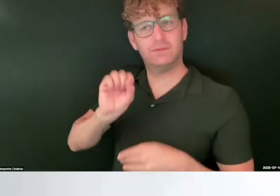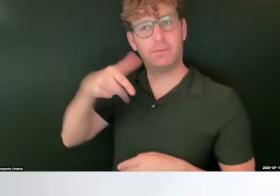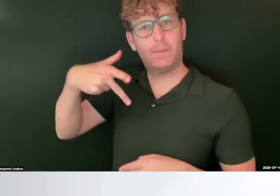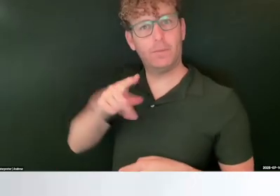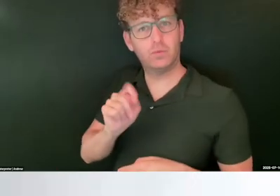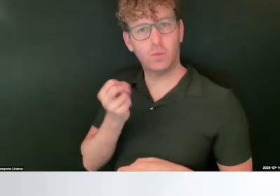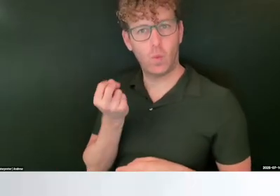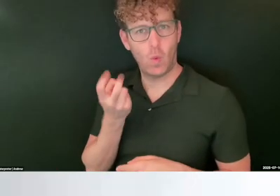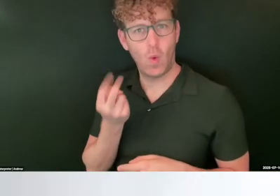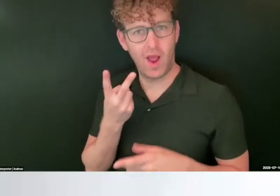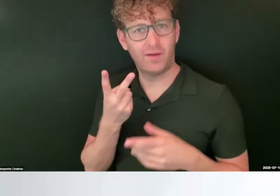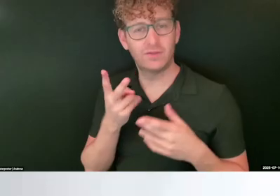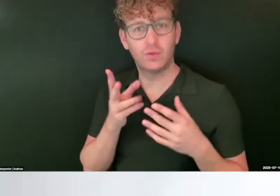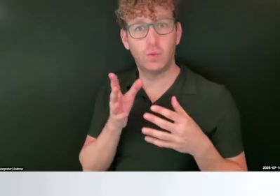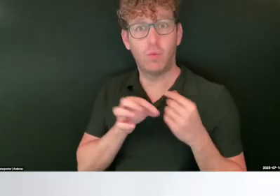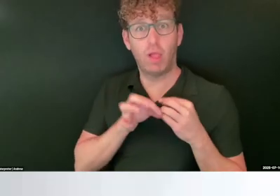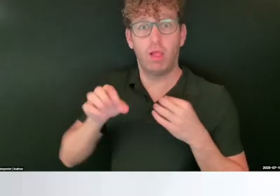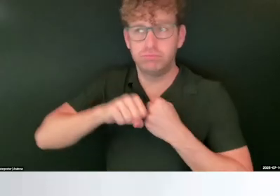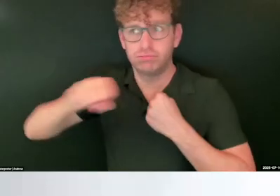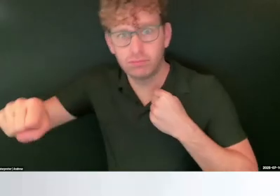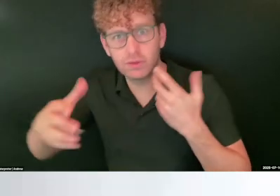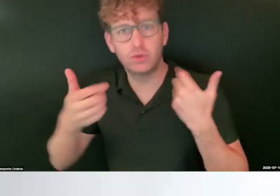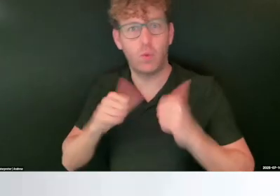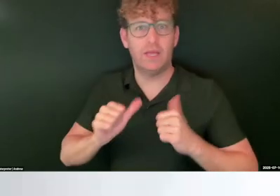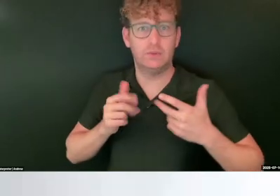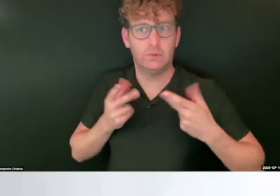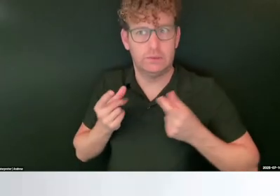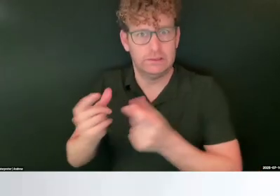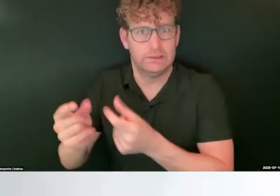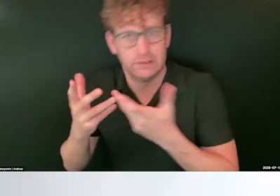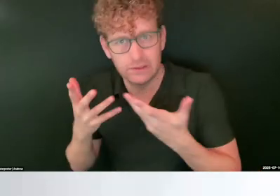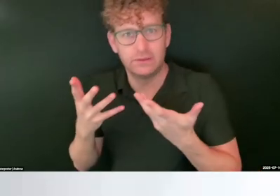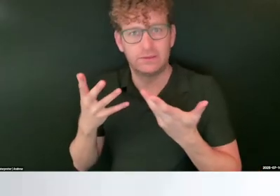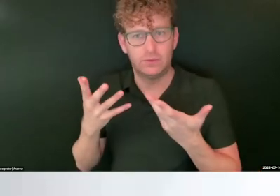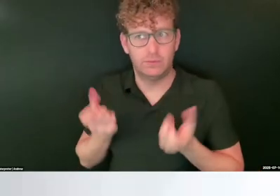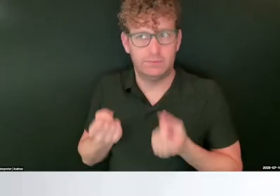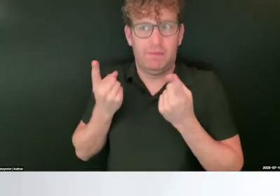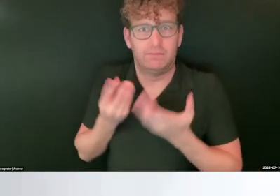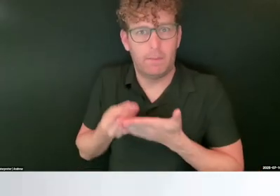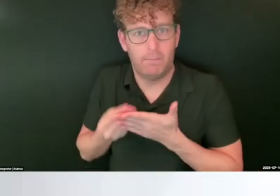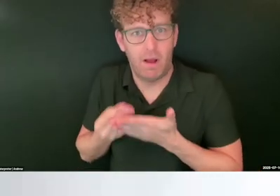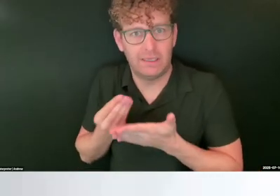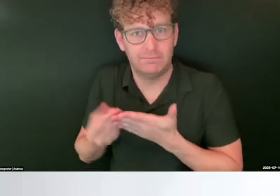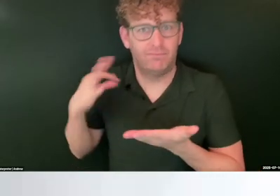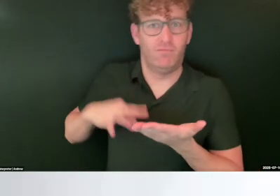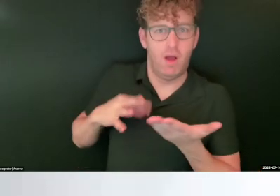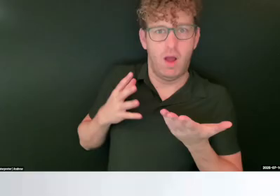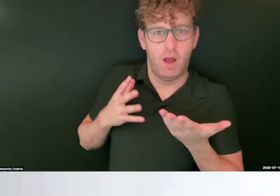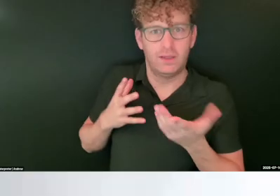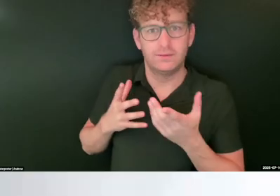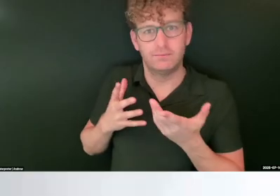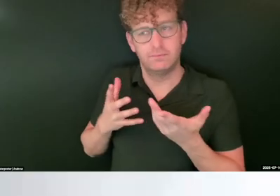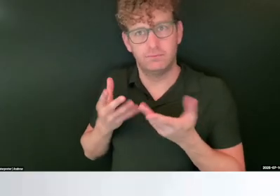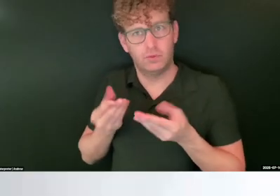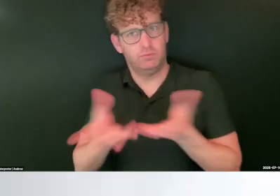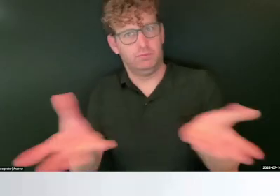Rather than push our process out further, we stick to our timeline to get the dollars out the door quickly to program administrators, so we can spend the incentive